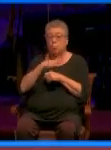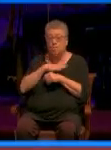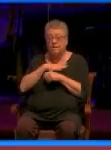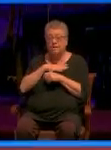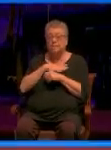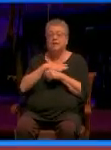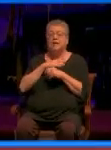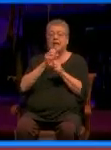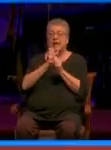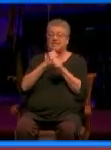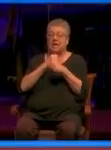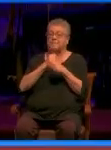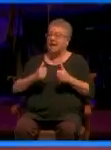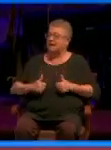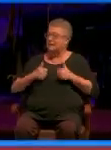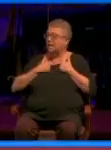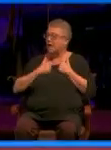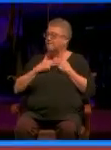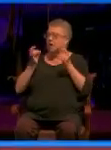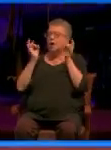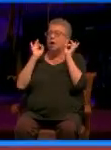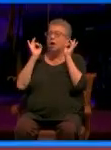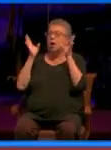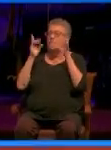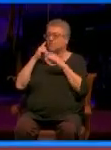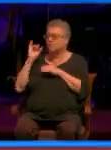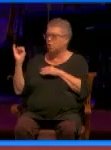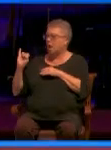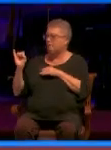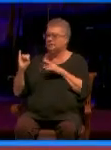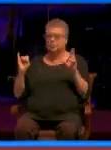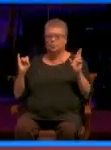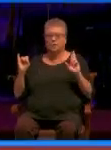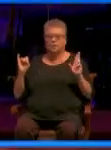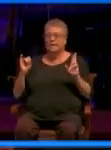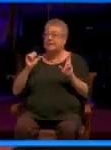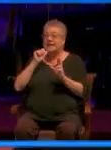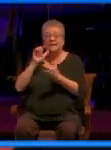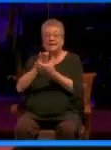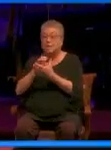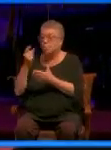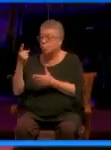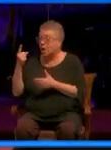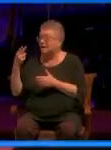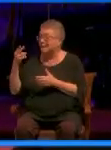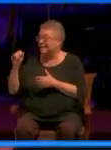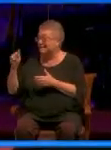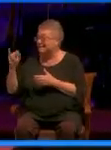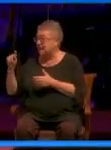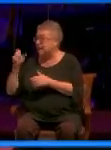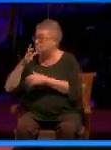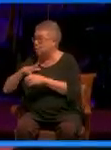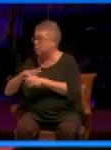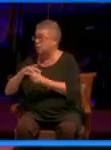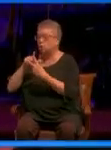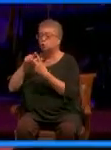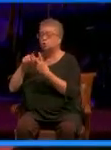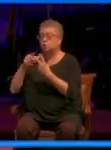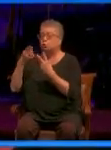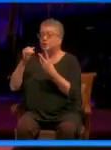made life bitter for Isaac and Rebekah. He didn't marry one Hittite, he married two Hittites, and the Bible